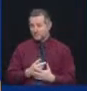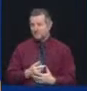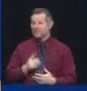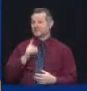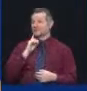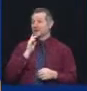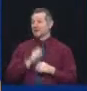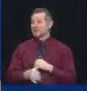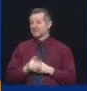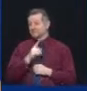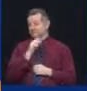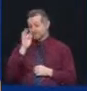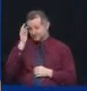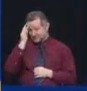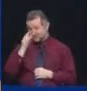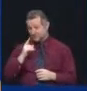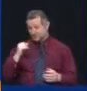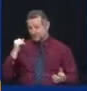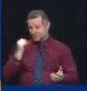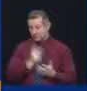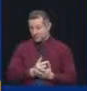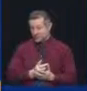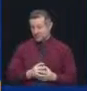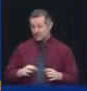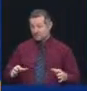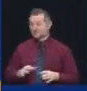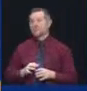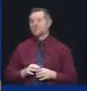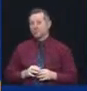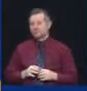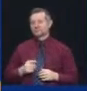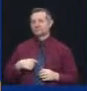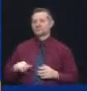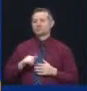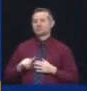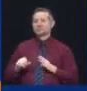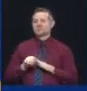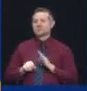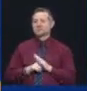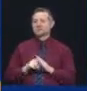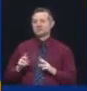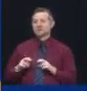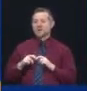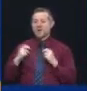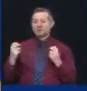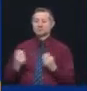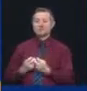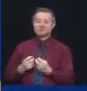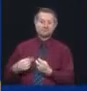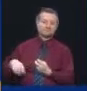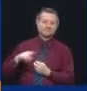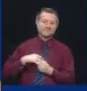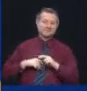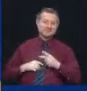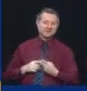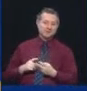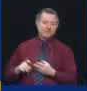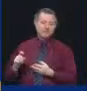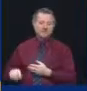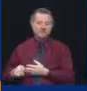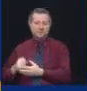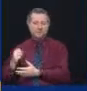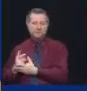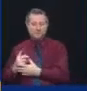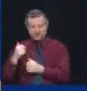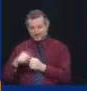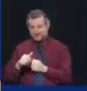acts, we have a second approval by the state. This started early on when